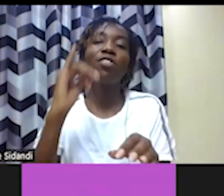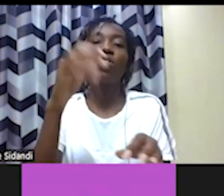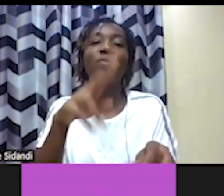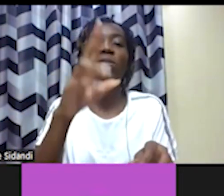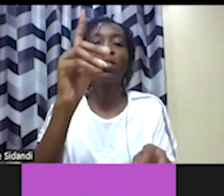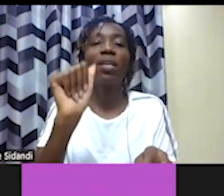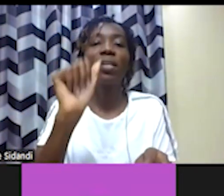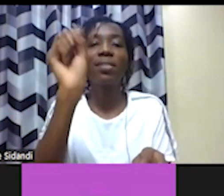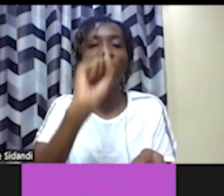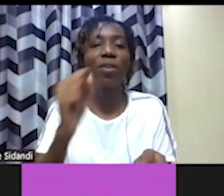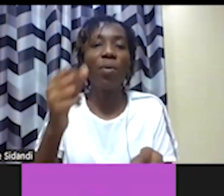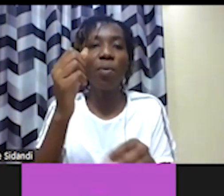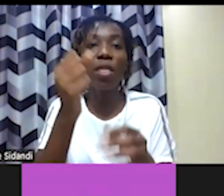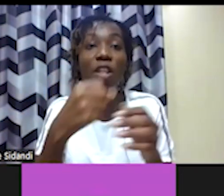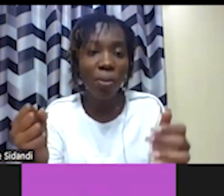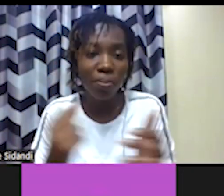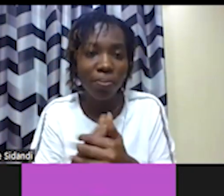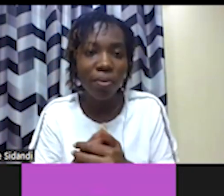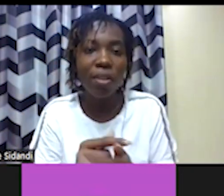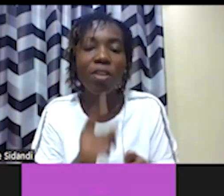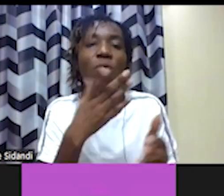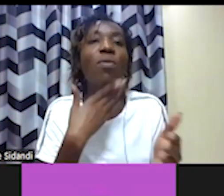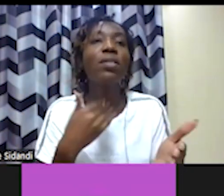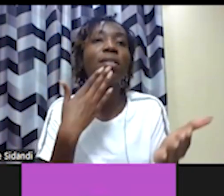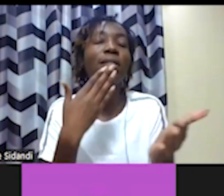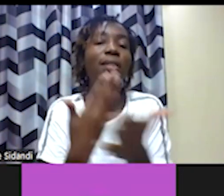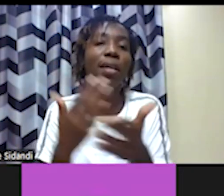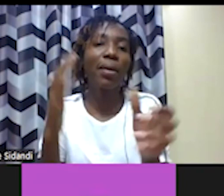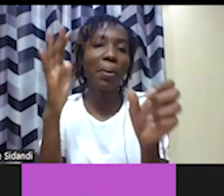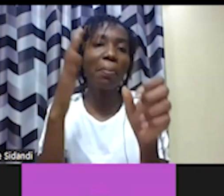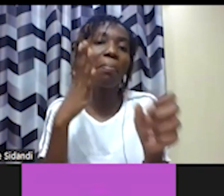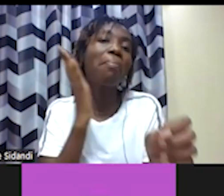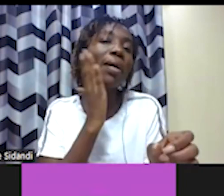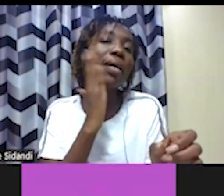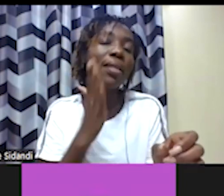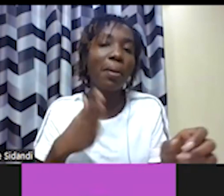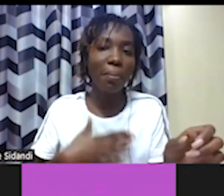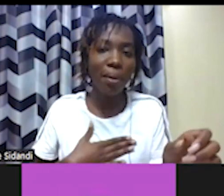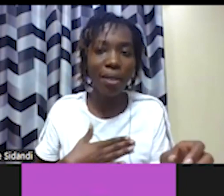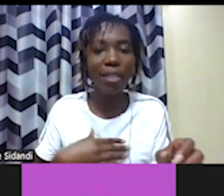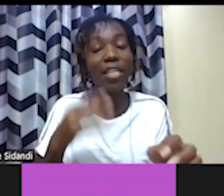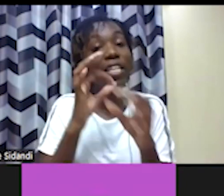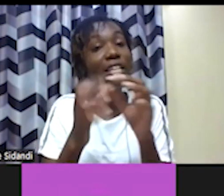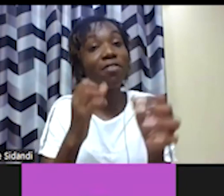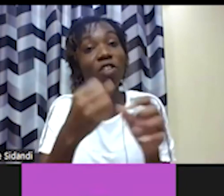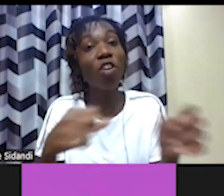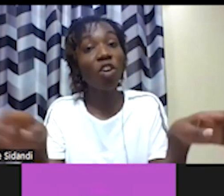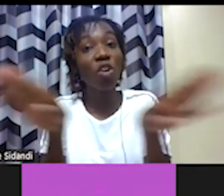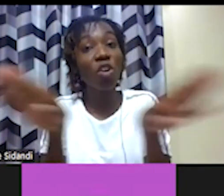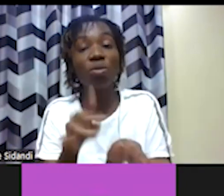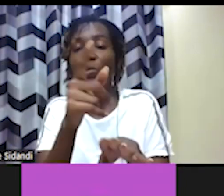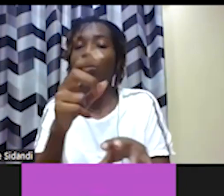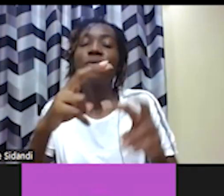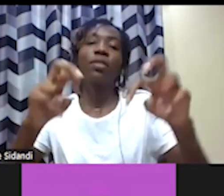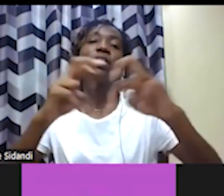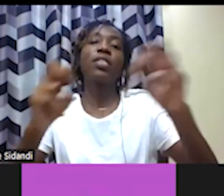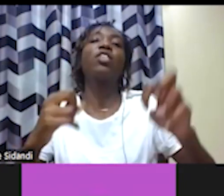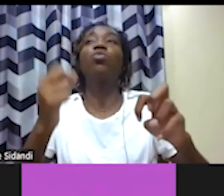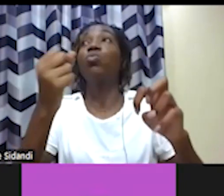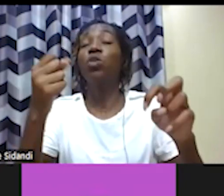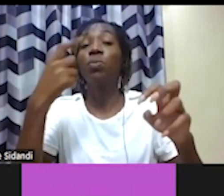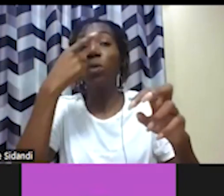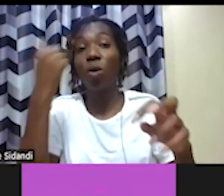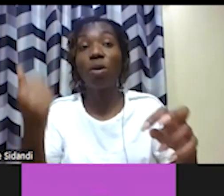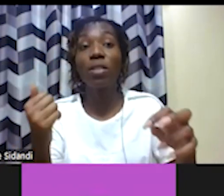I want to thank my mother, who tells me, when the door is closed, you look out for the window. Or if there is no